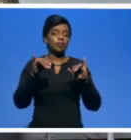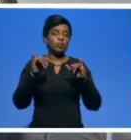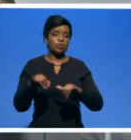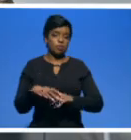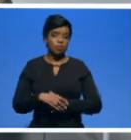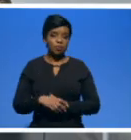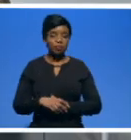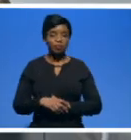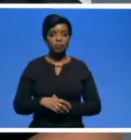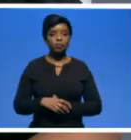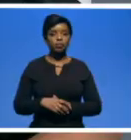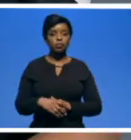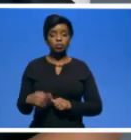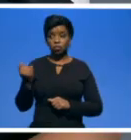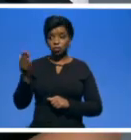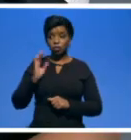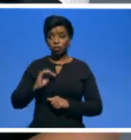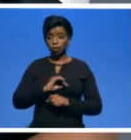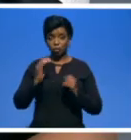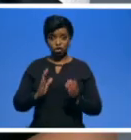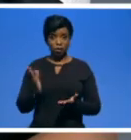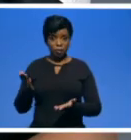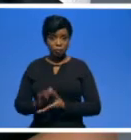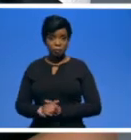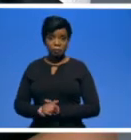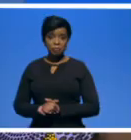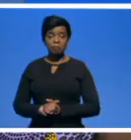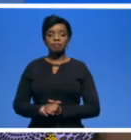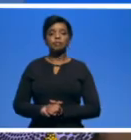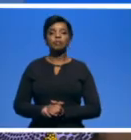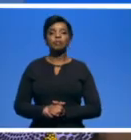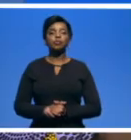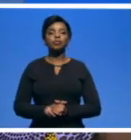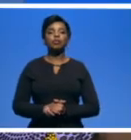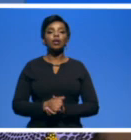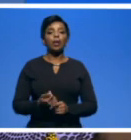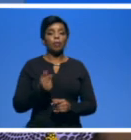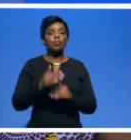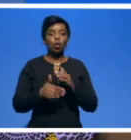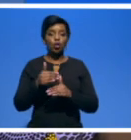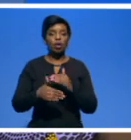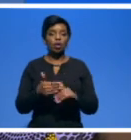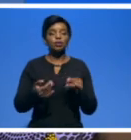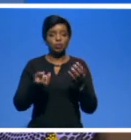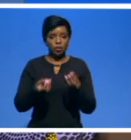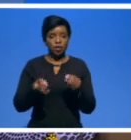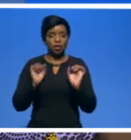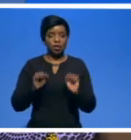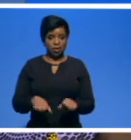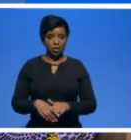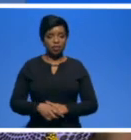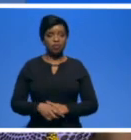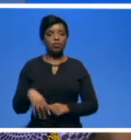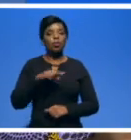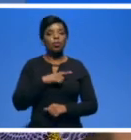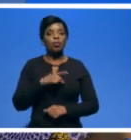yes. Commissioner? Well, there is progress because we